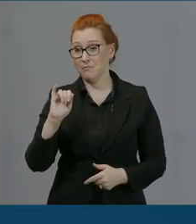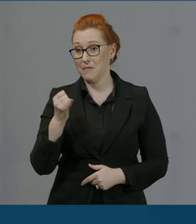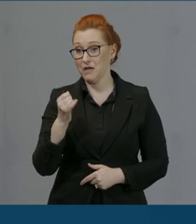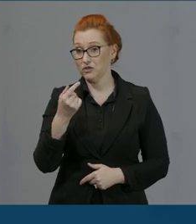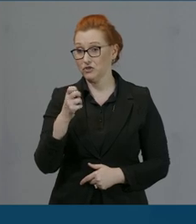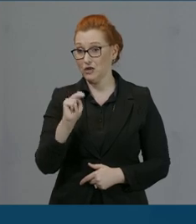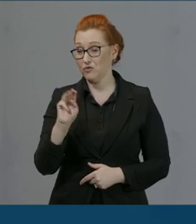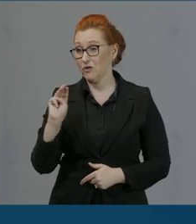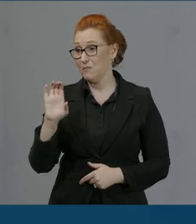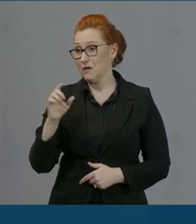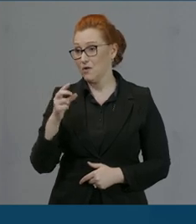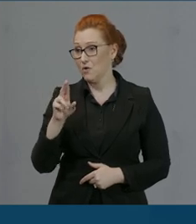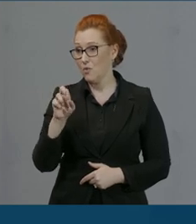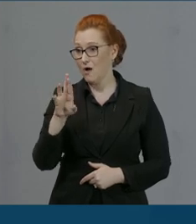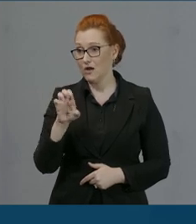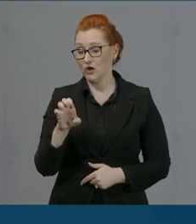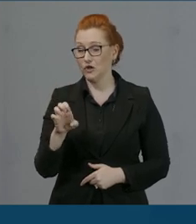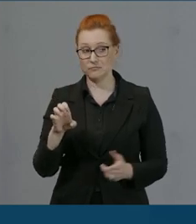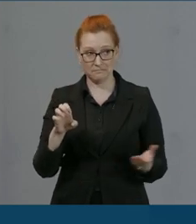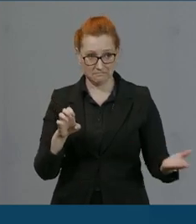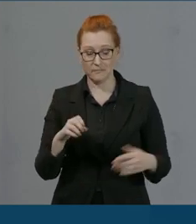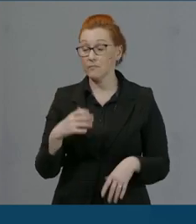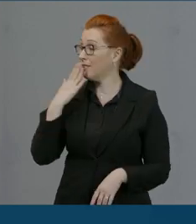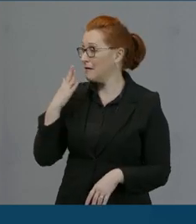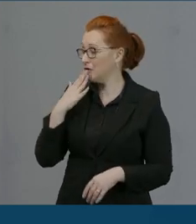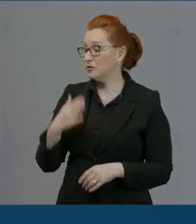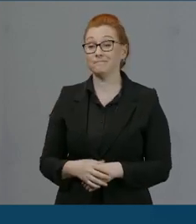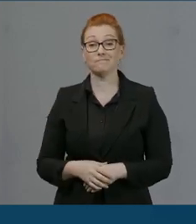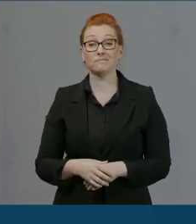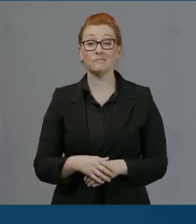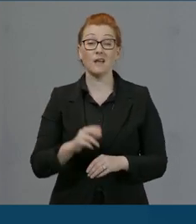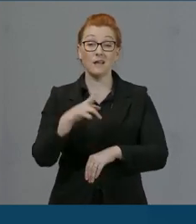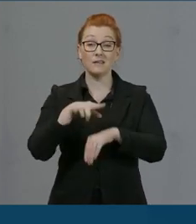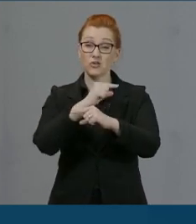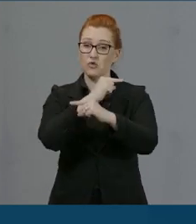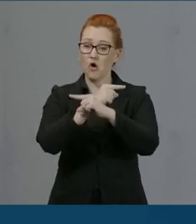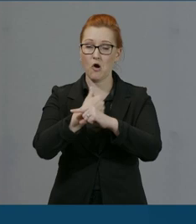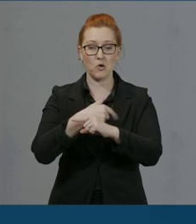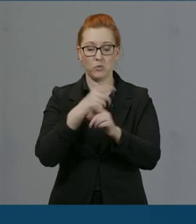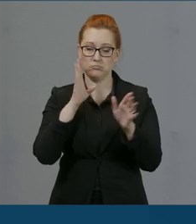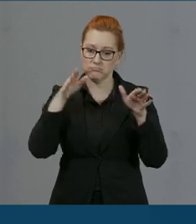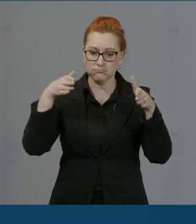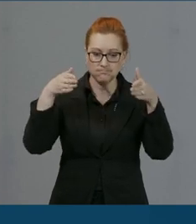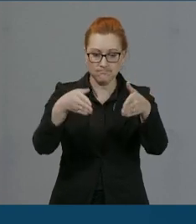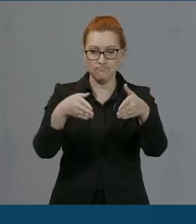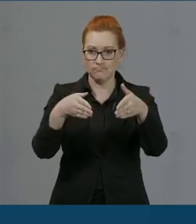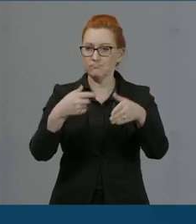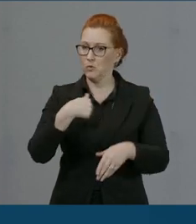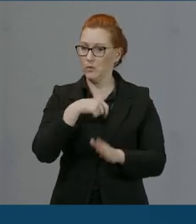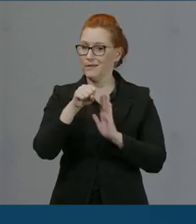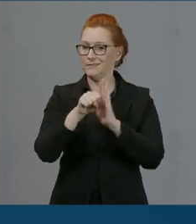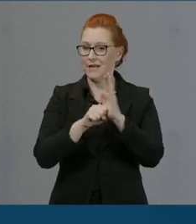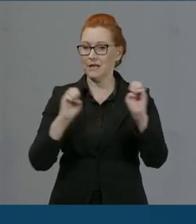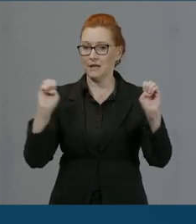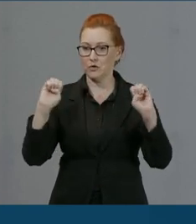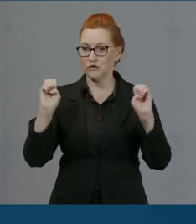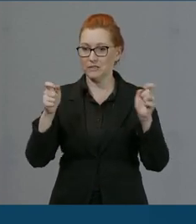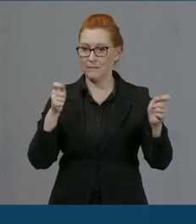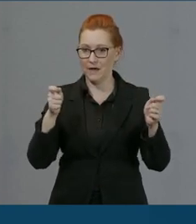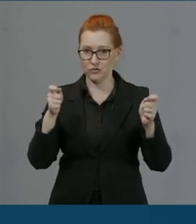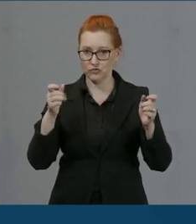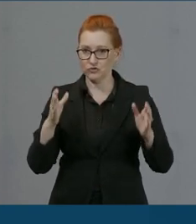Governor. In the Guard, we continue to be laser-focused as the state emergency managers on making